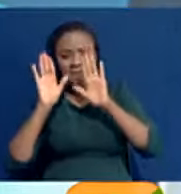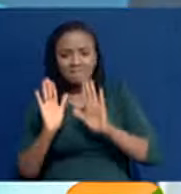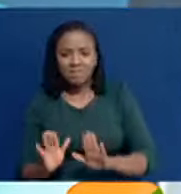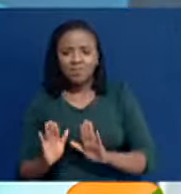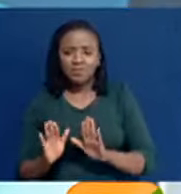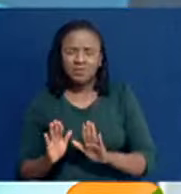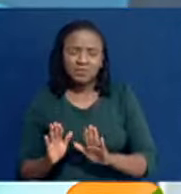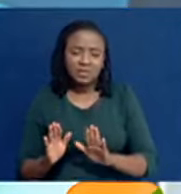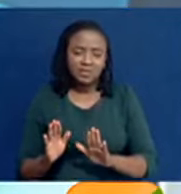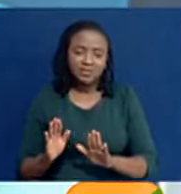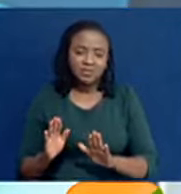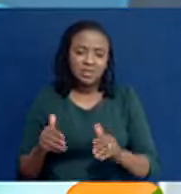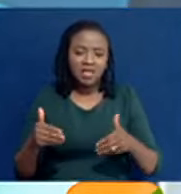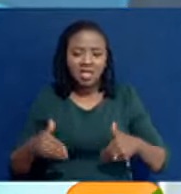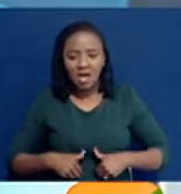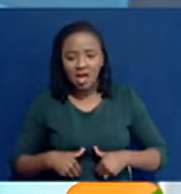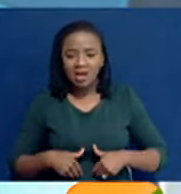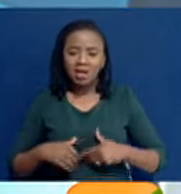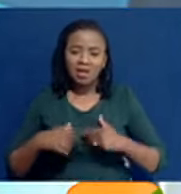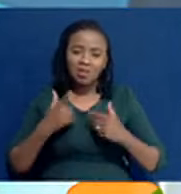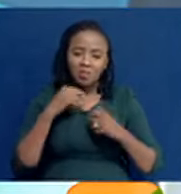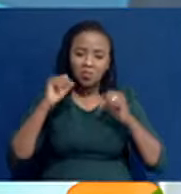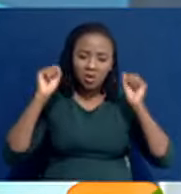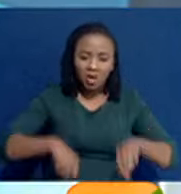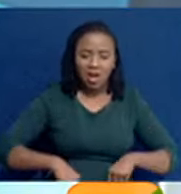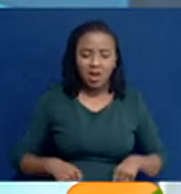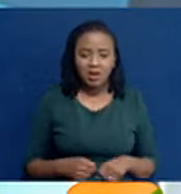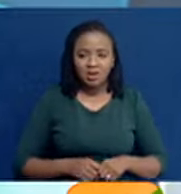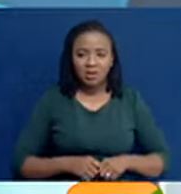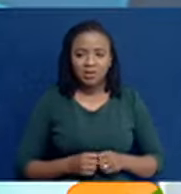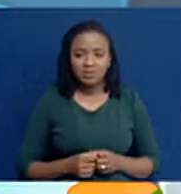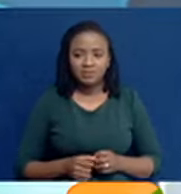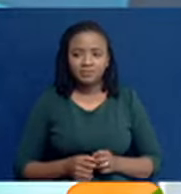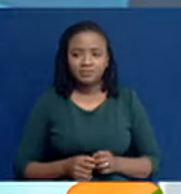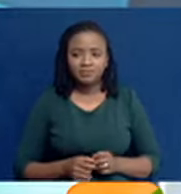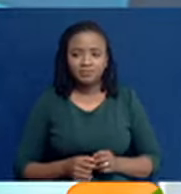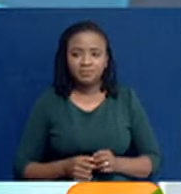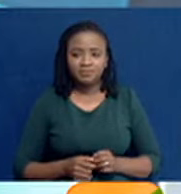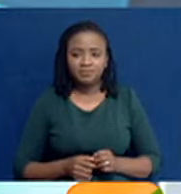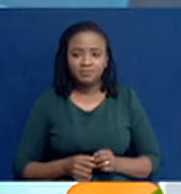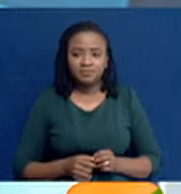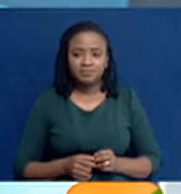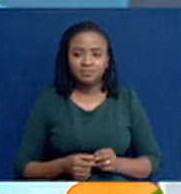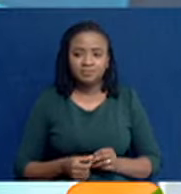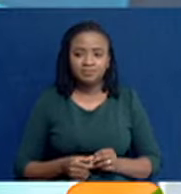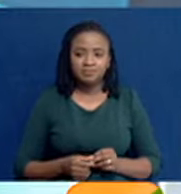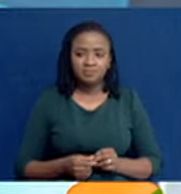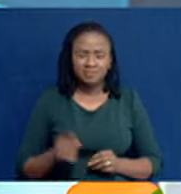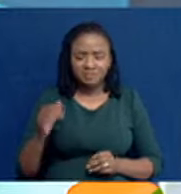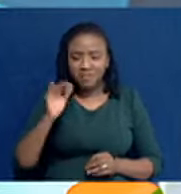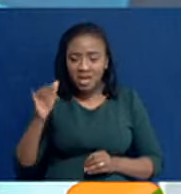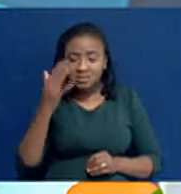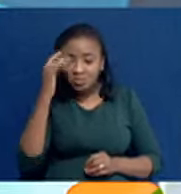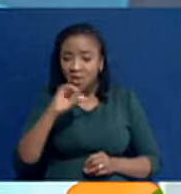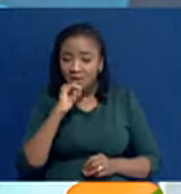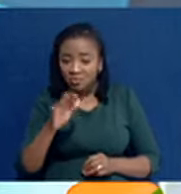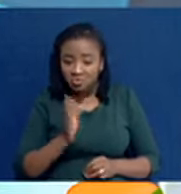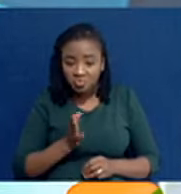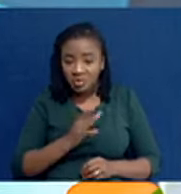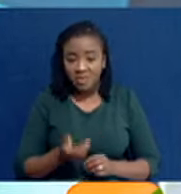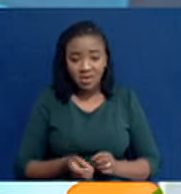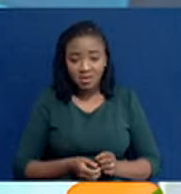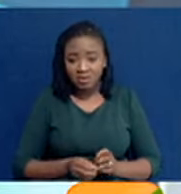or higher or able. And he said, why not women also in your